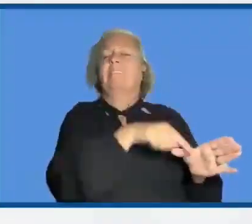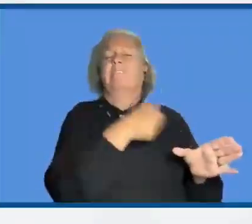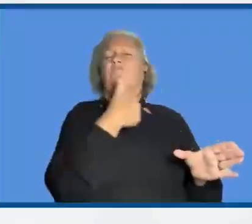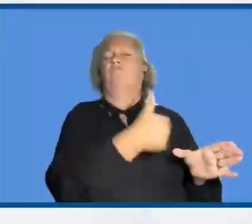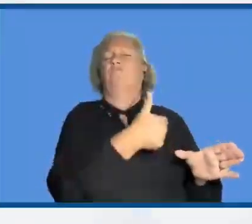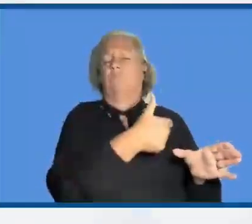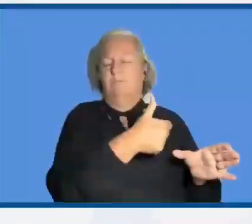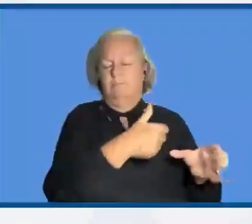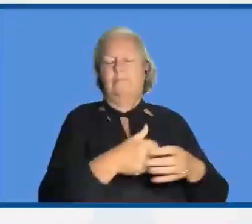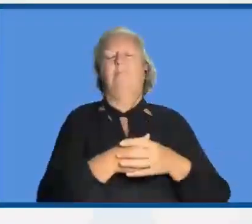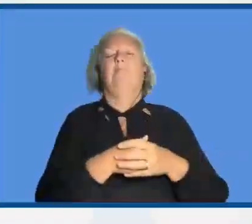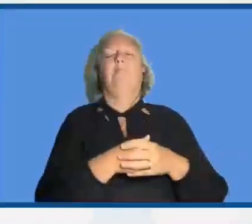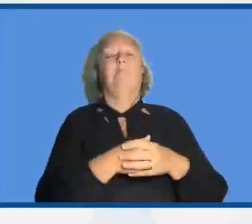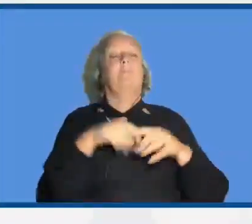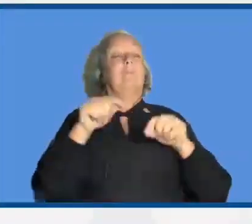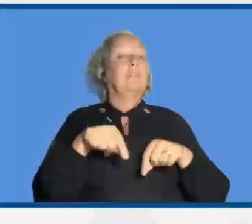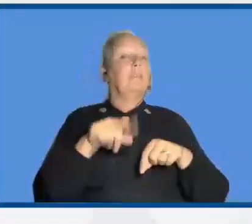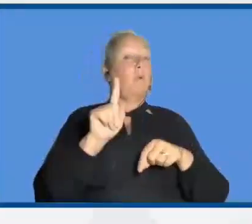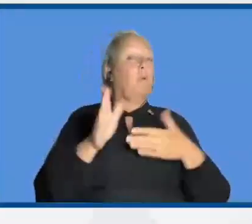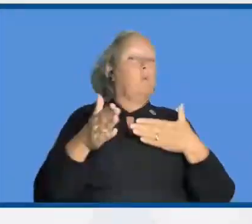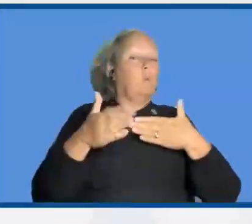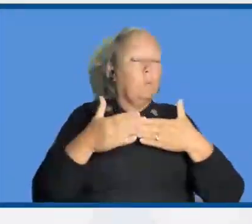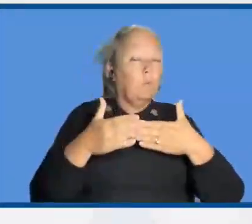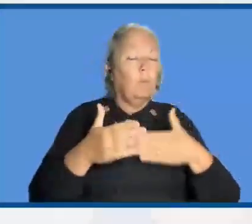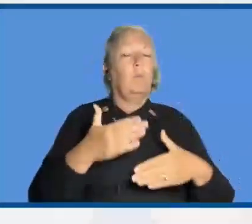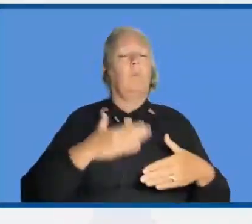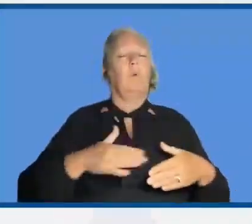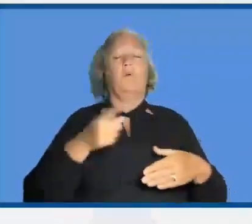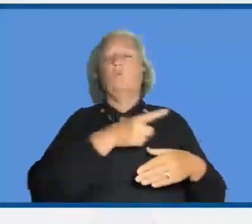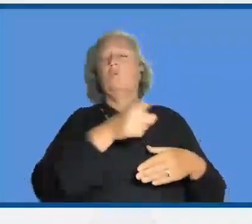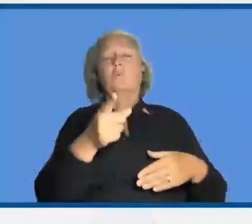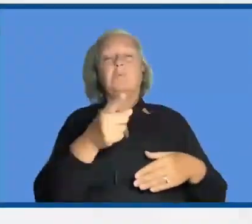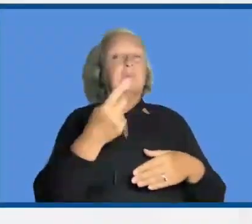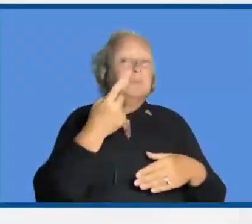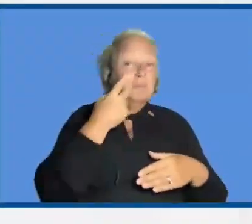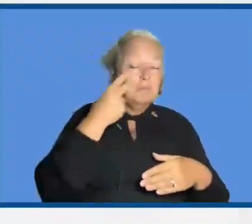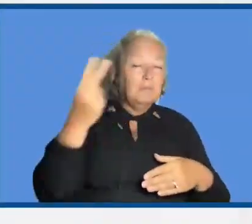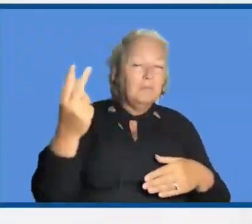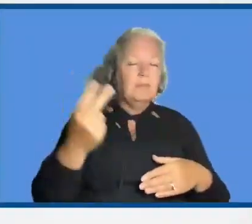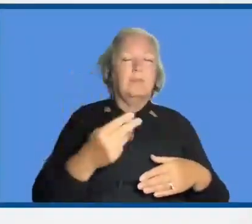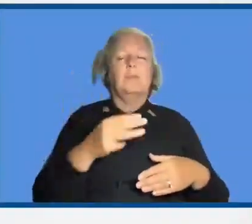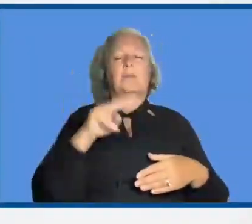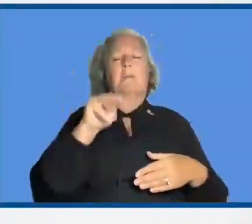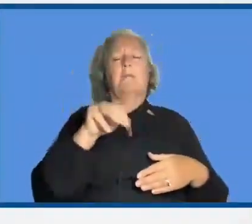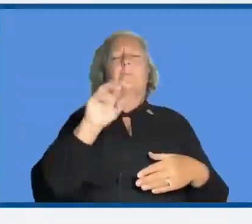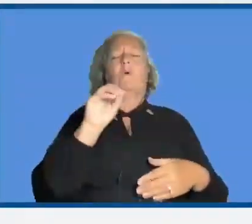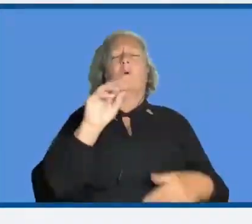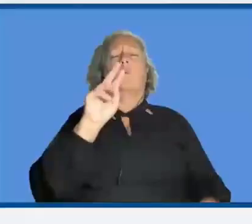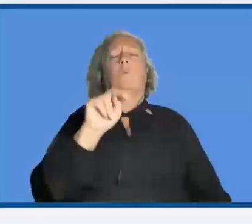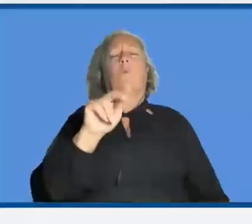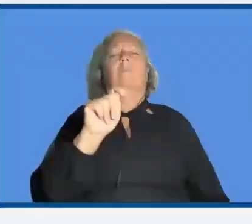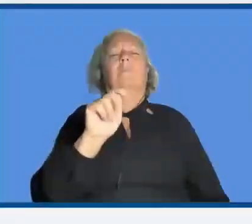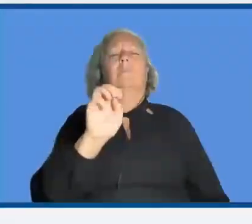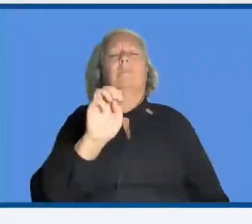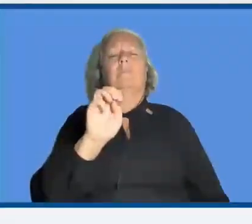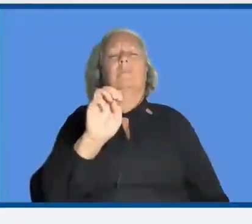this session, we would like to invite you to go to the Monte Carlos room so you can have